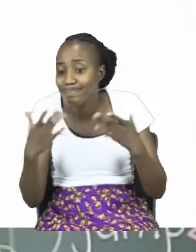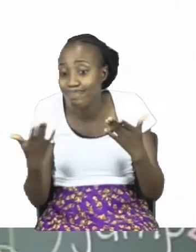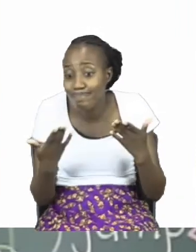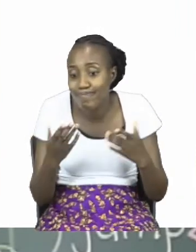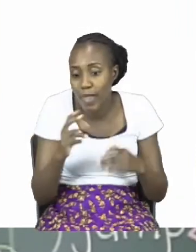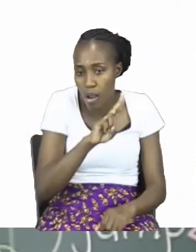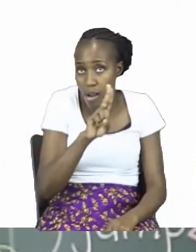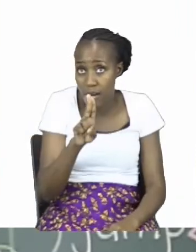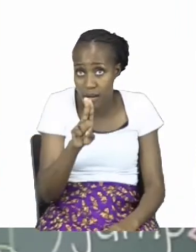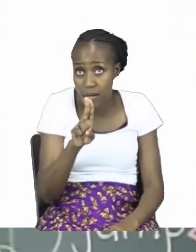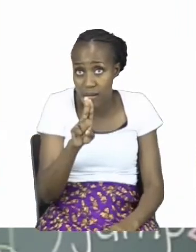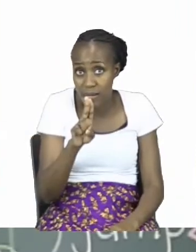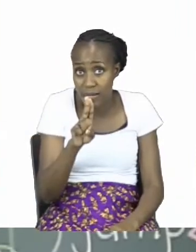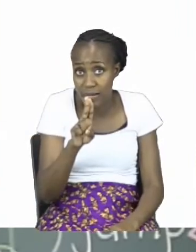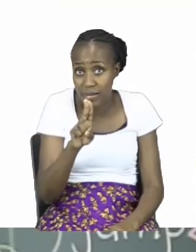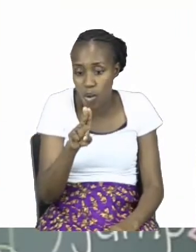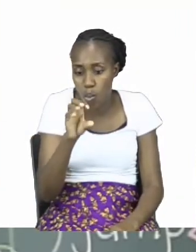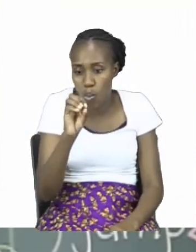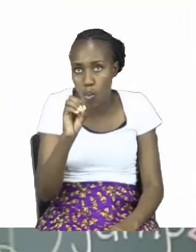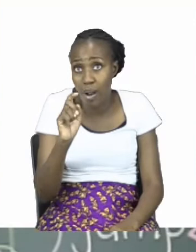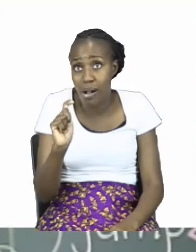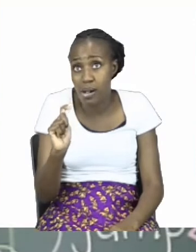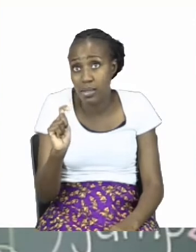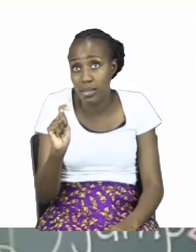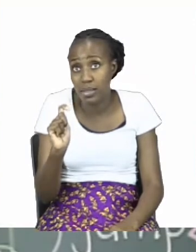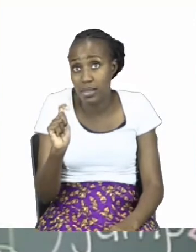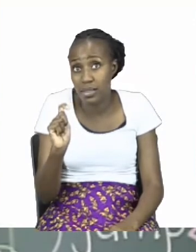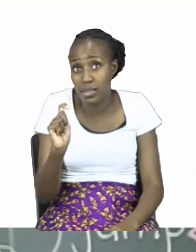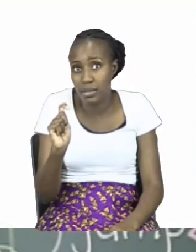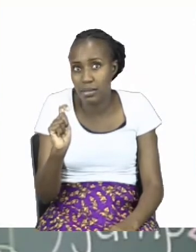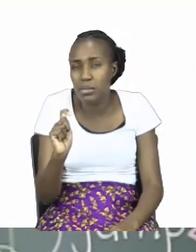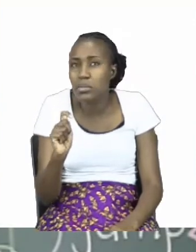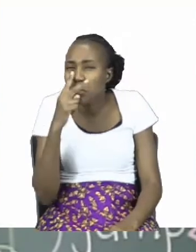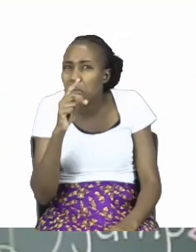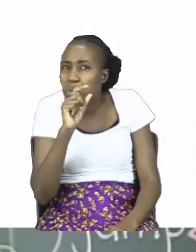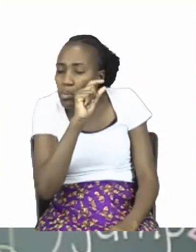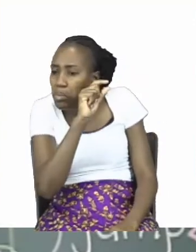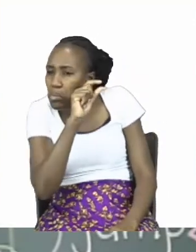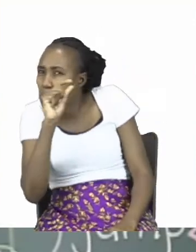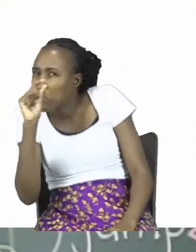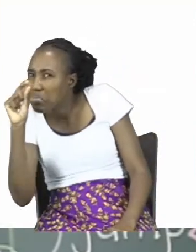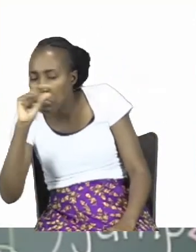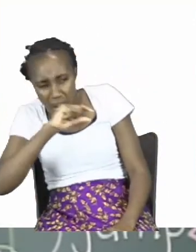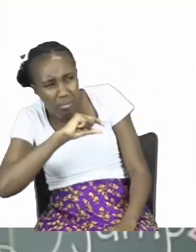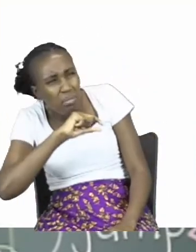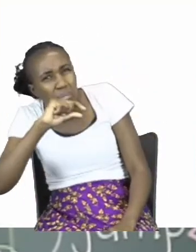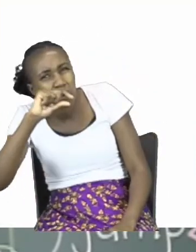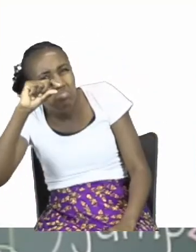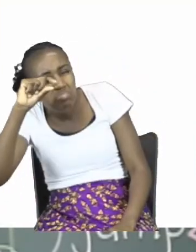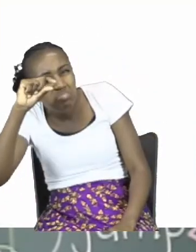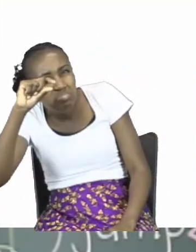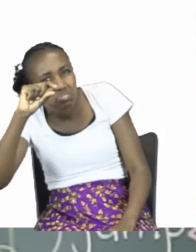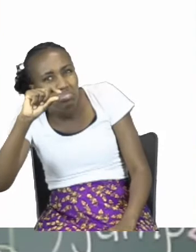the H. We're going to try and go across, but going